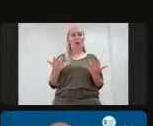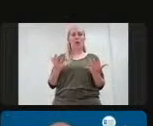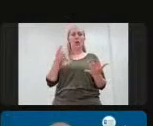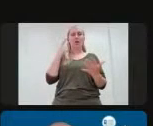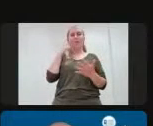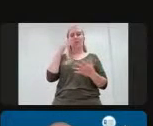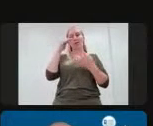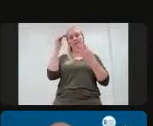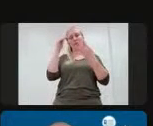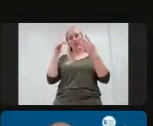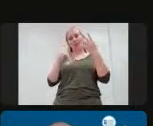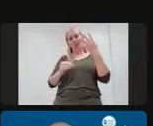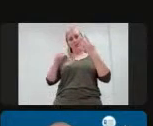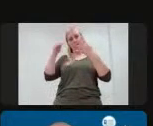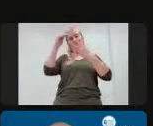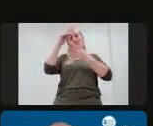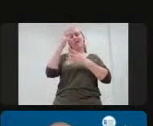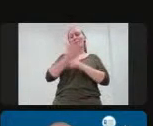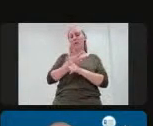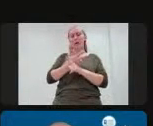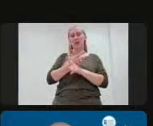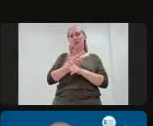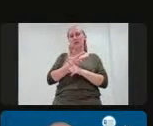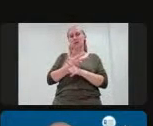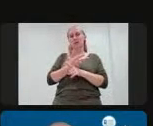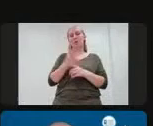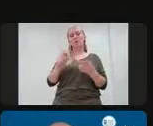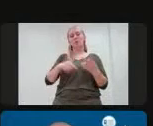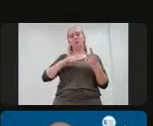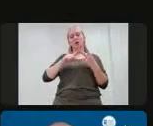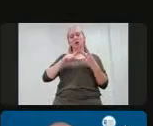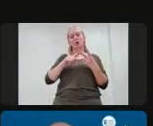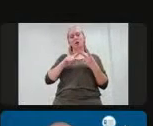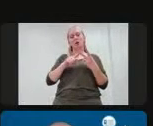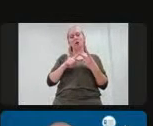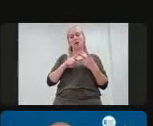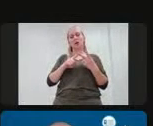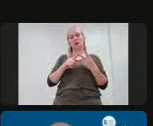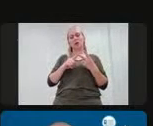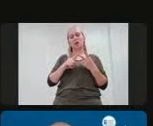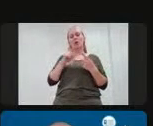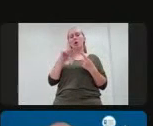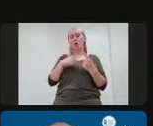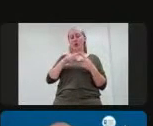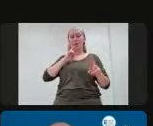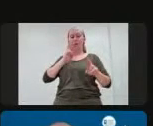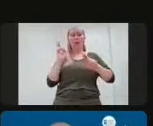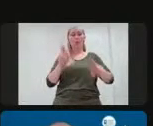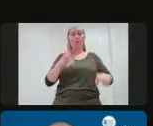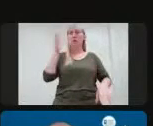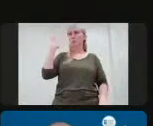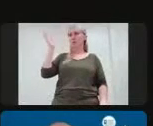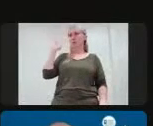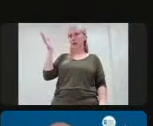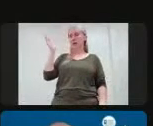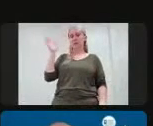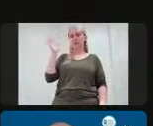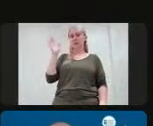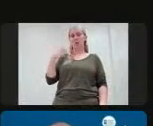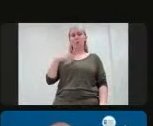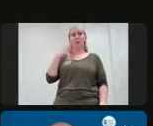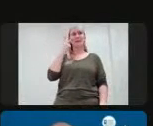agenda setting and wait 3 months. Second, when the report is presented and we see the